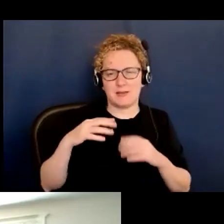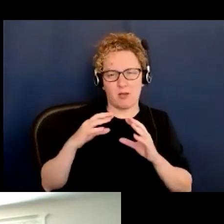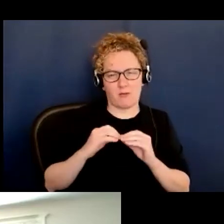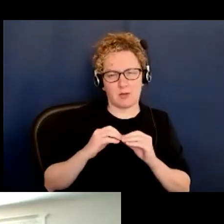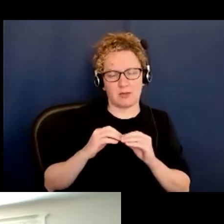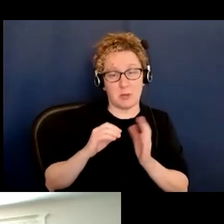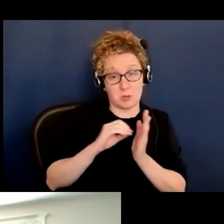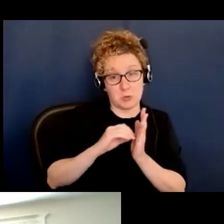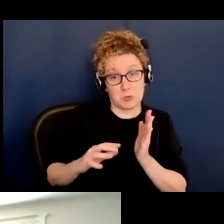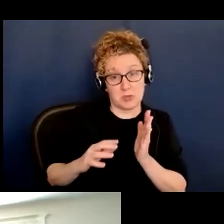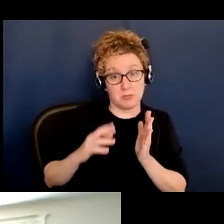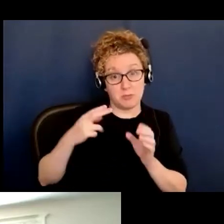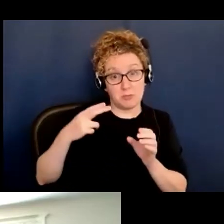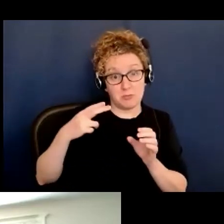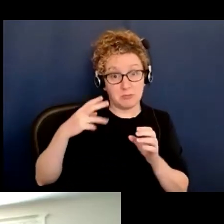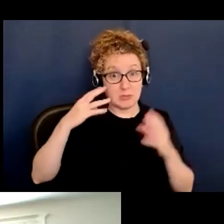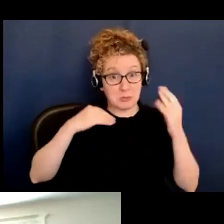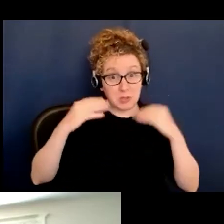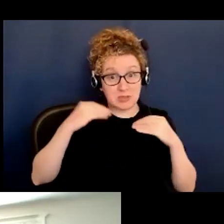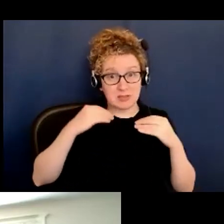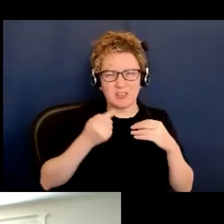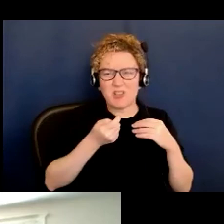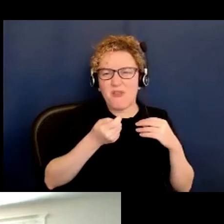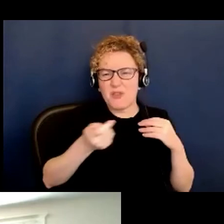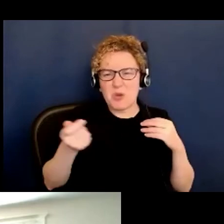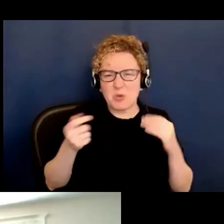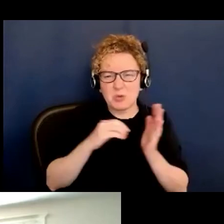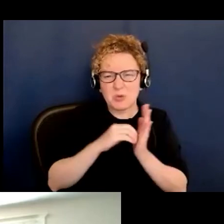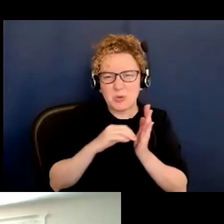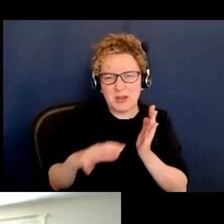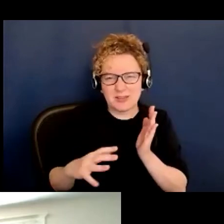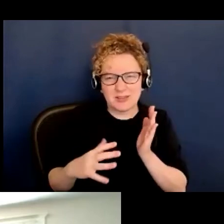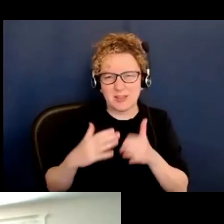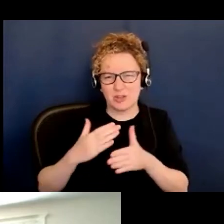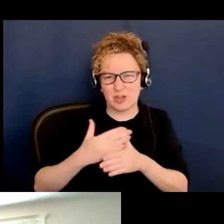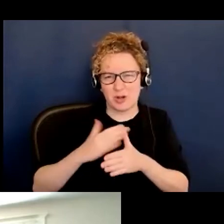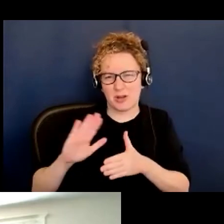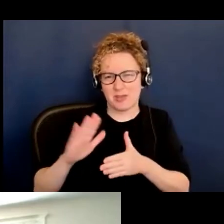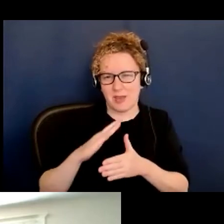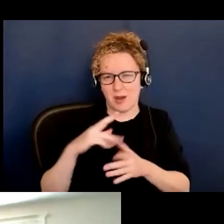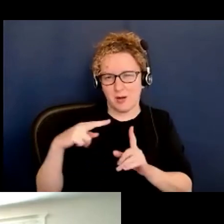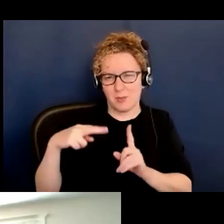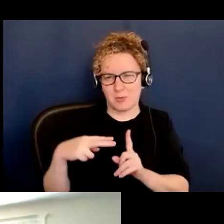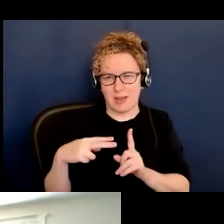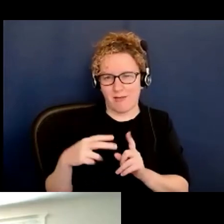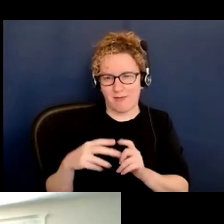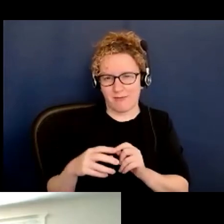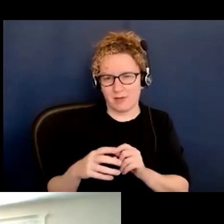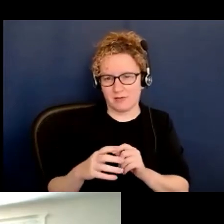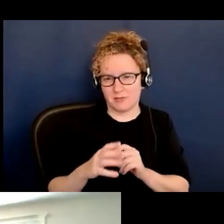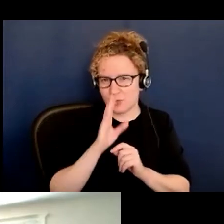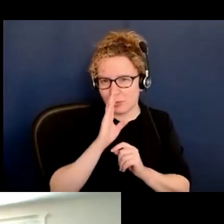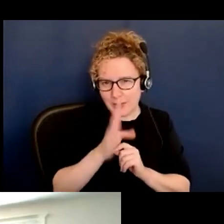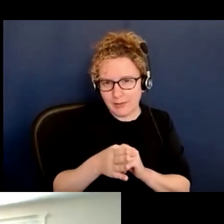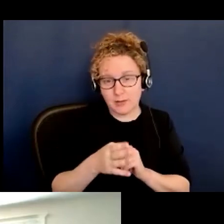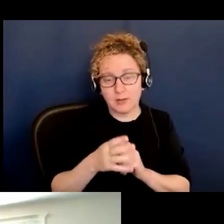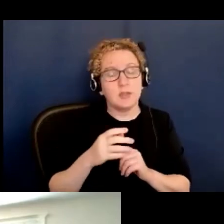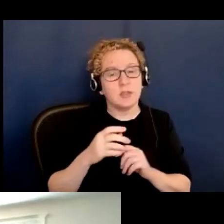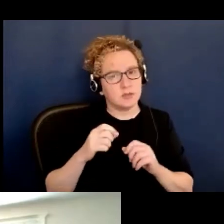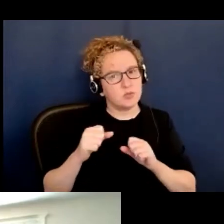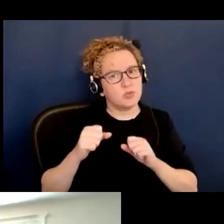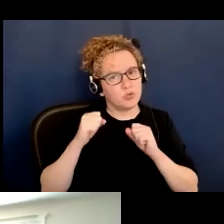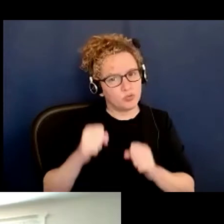experiences have so few students sharing their perspectives directly firsthand. And so it makes a really strong